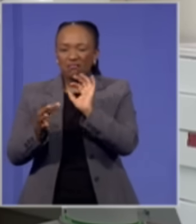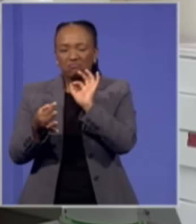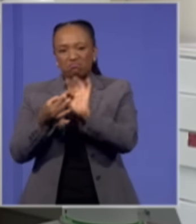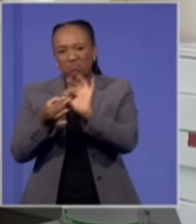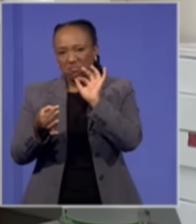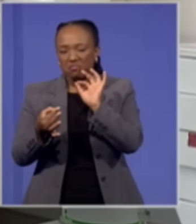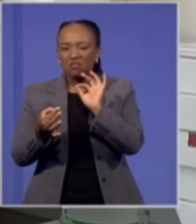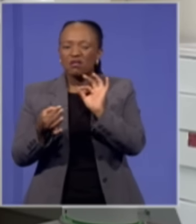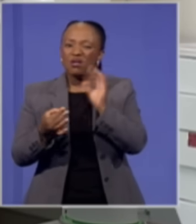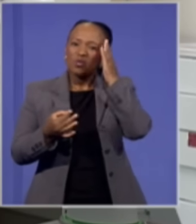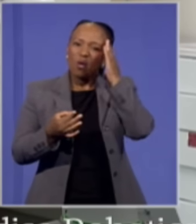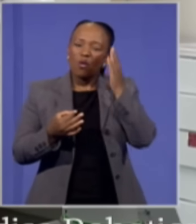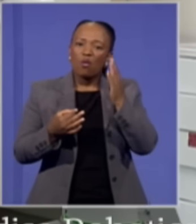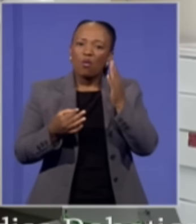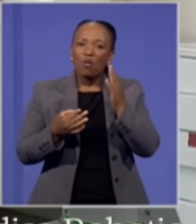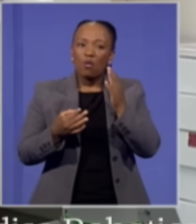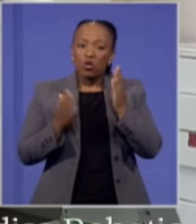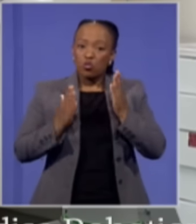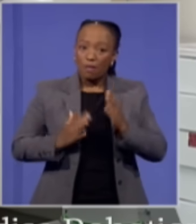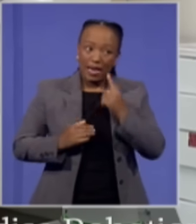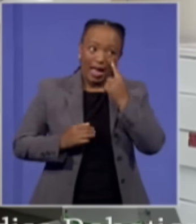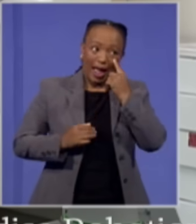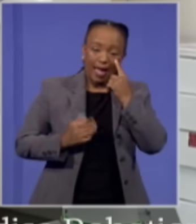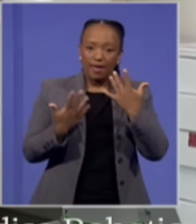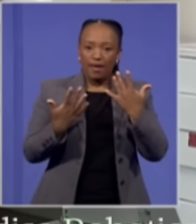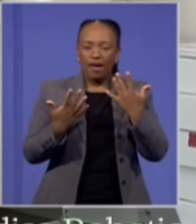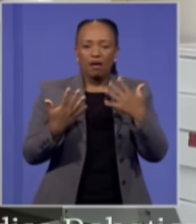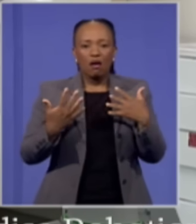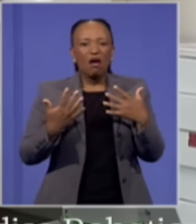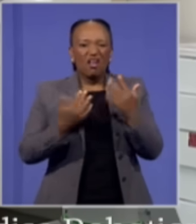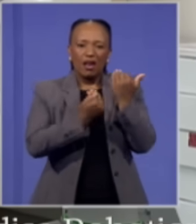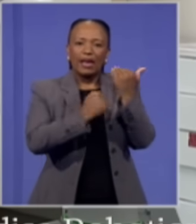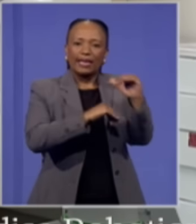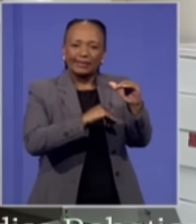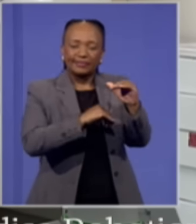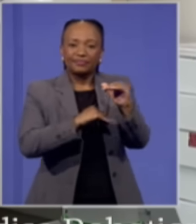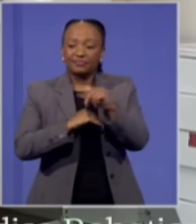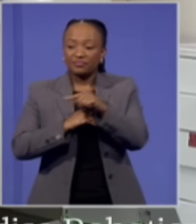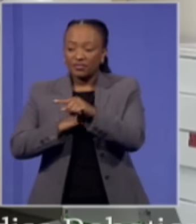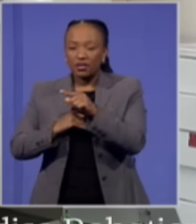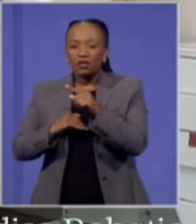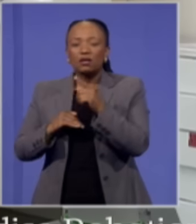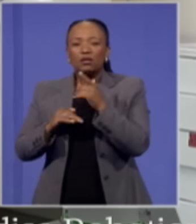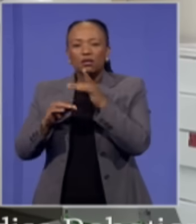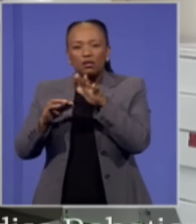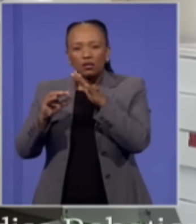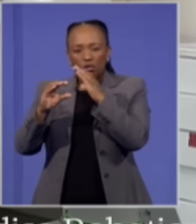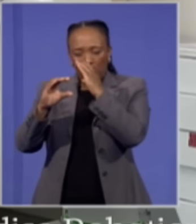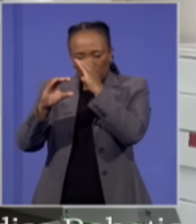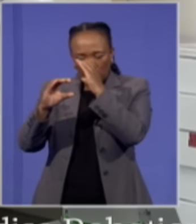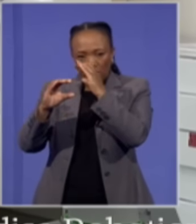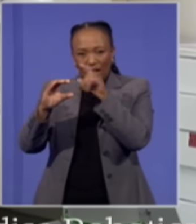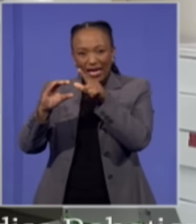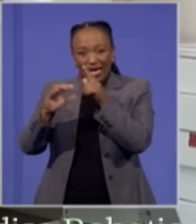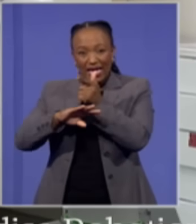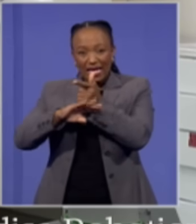eye has its limits, but with this camera system it allows you to zoom in.